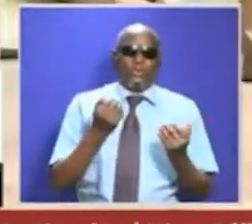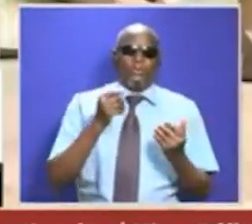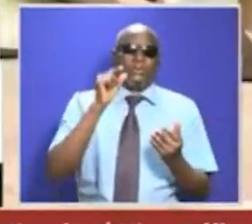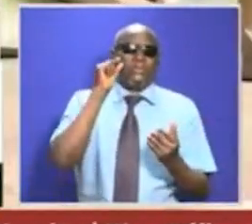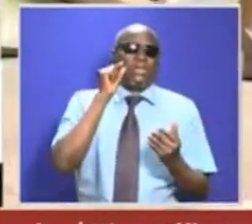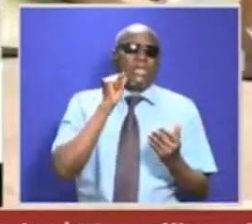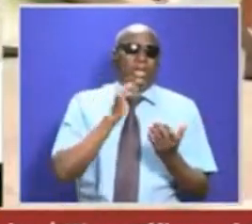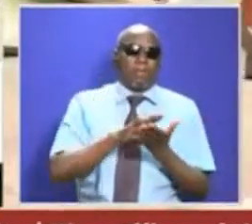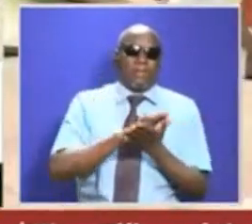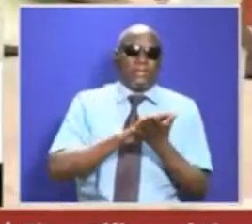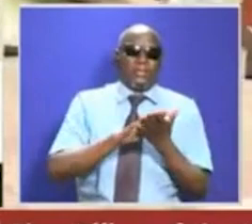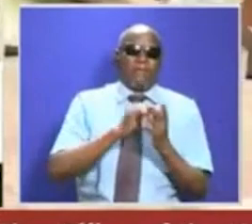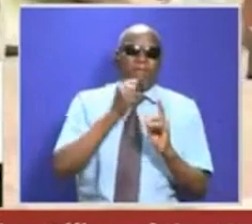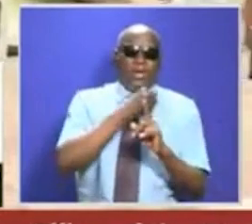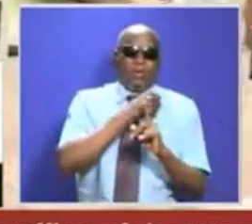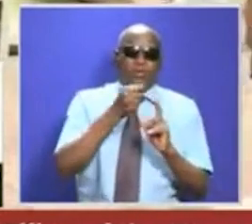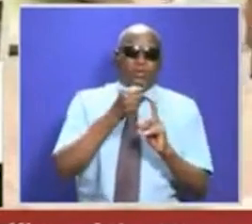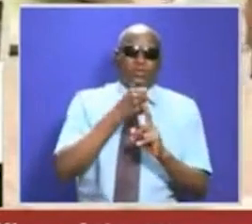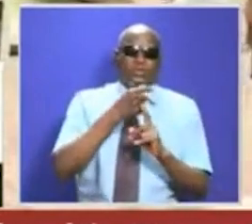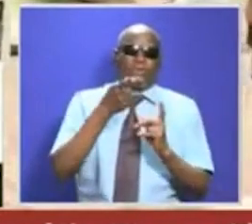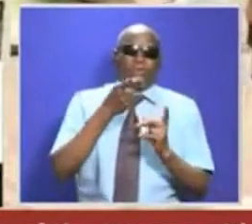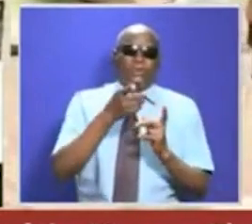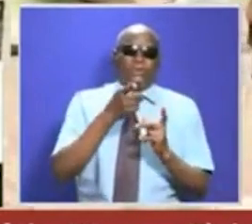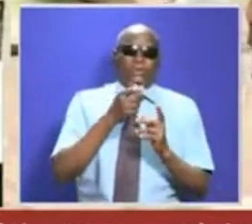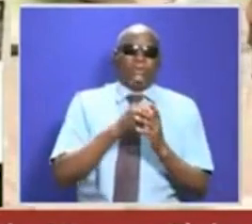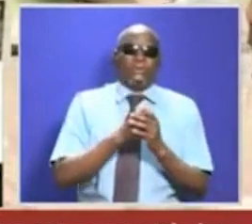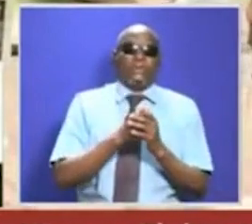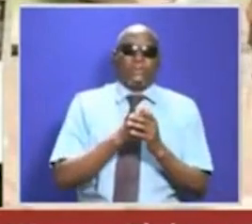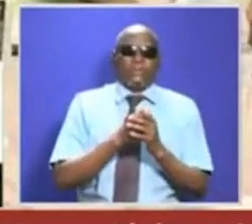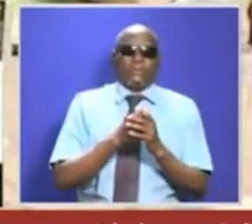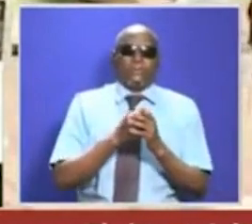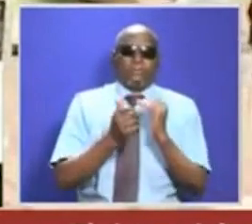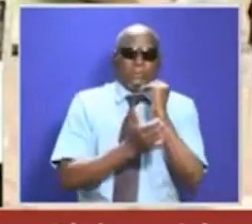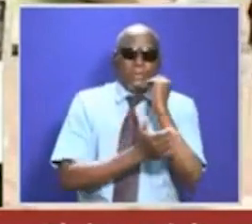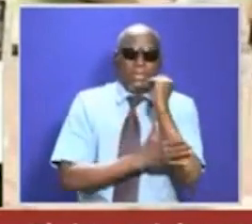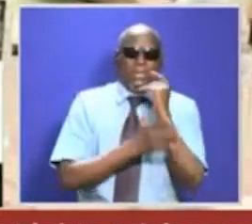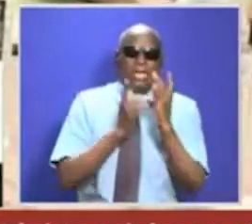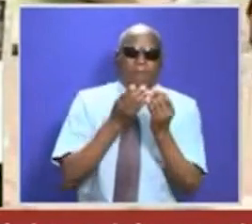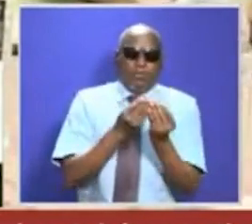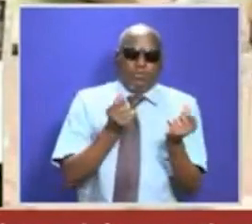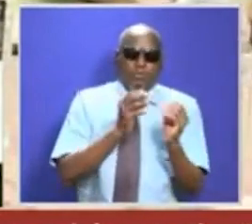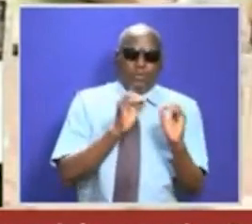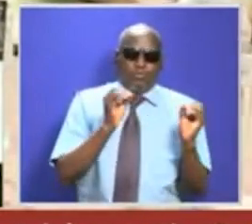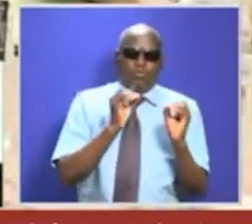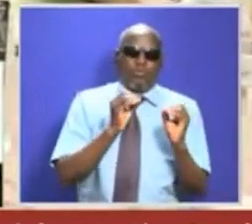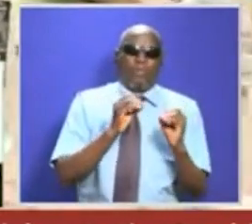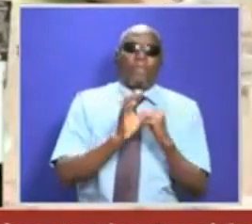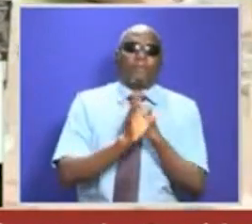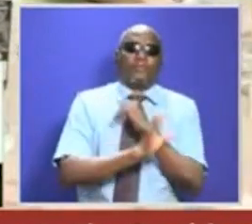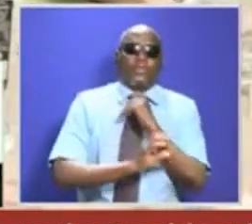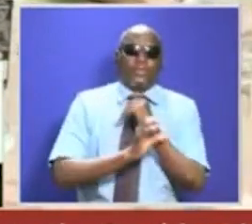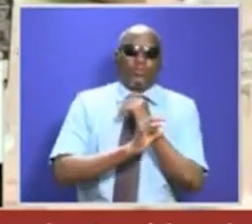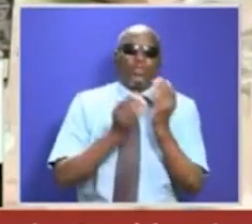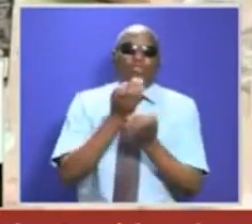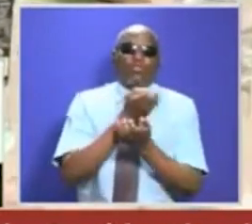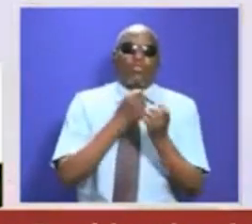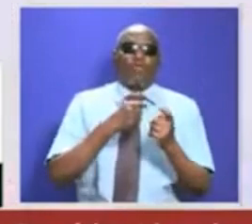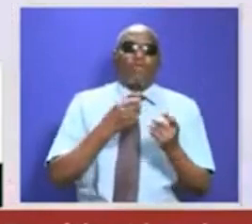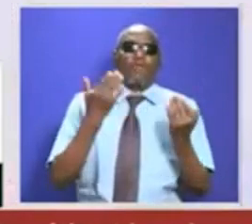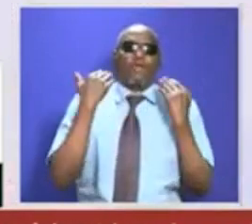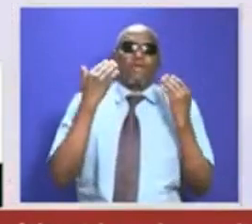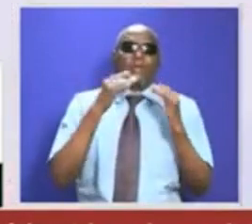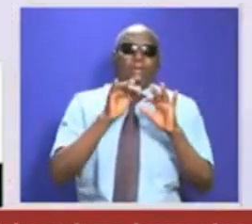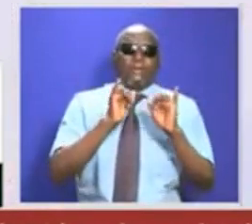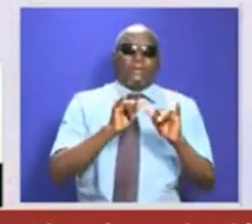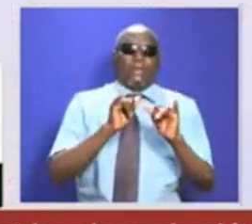and discrimination, are very emotive, and if they are not collectively addressed, the country's economy will forever remain unstable.